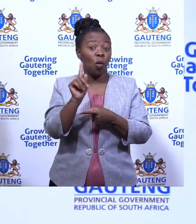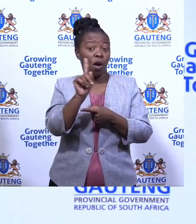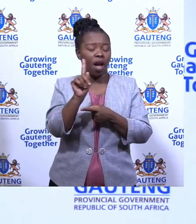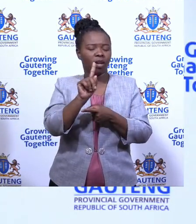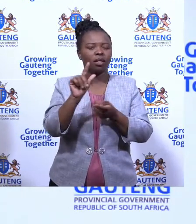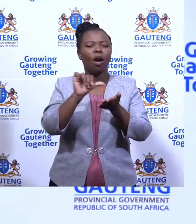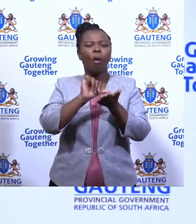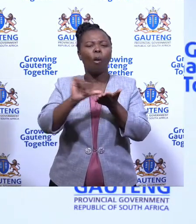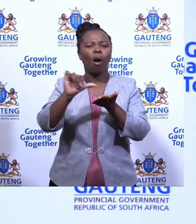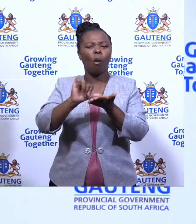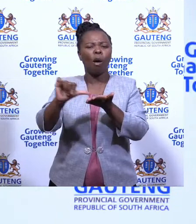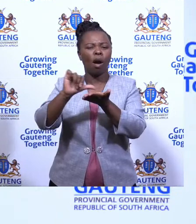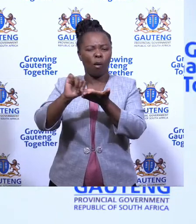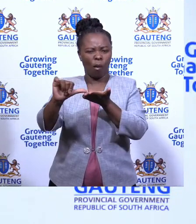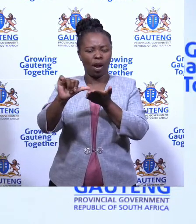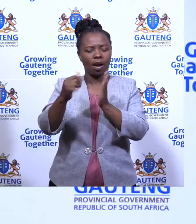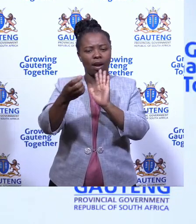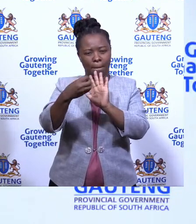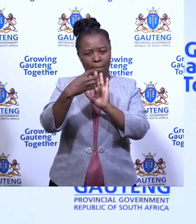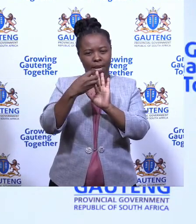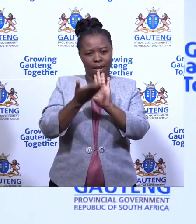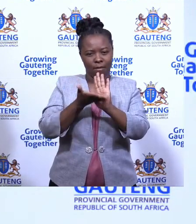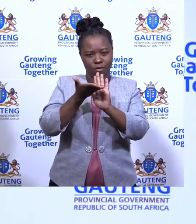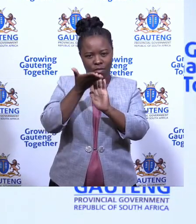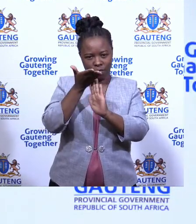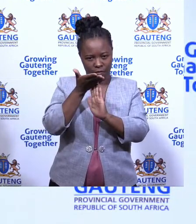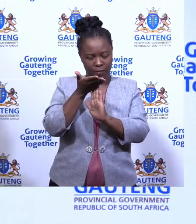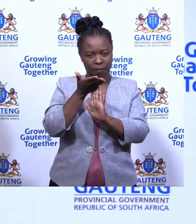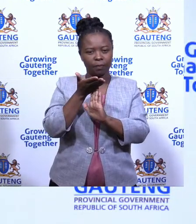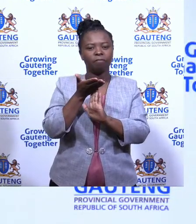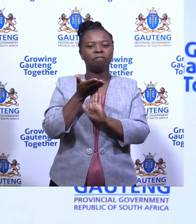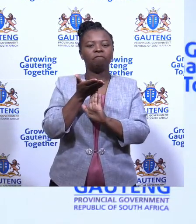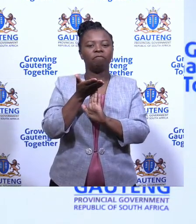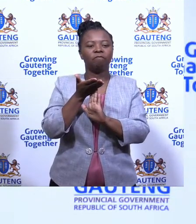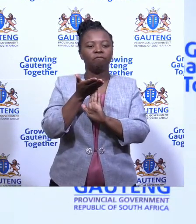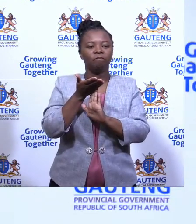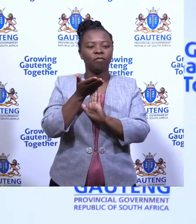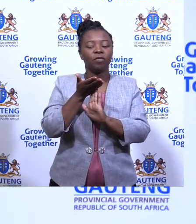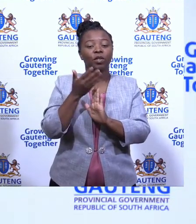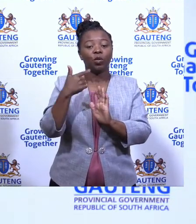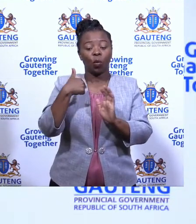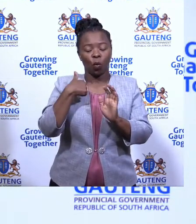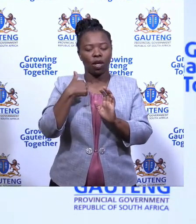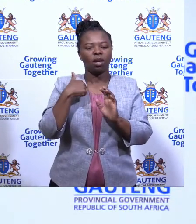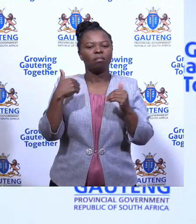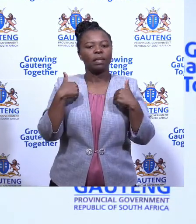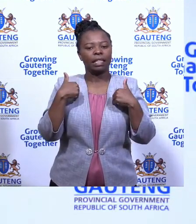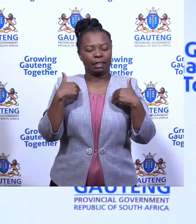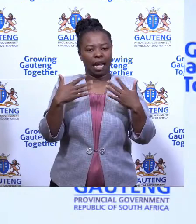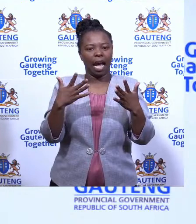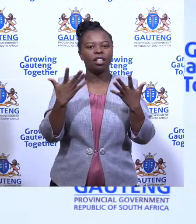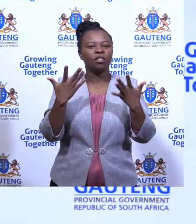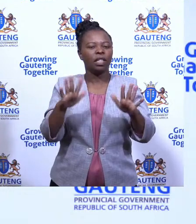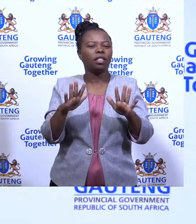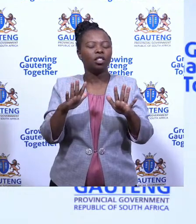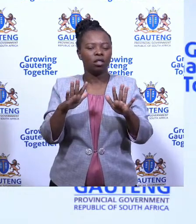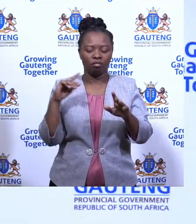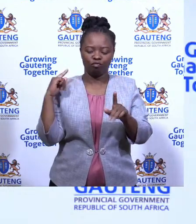weekly media briefing, which we have stuck to throughout this period without